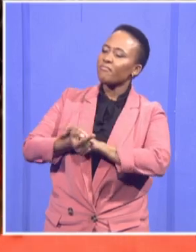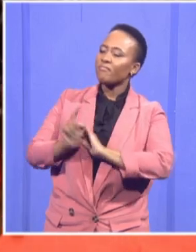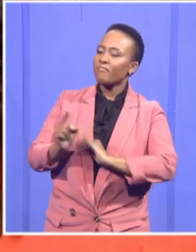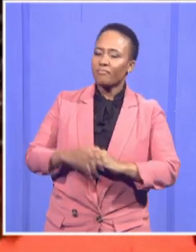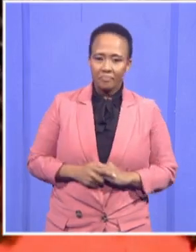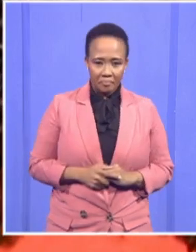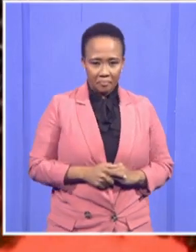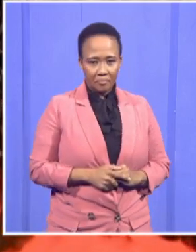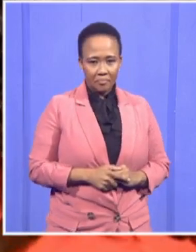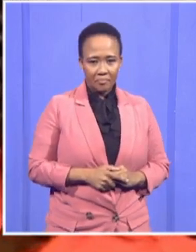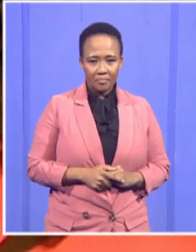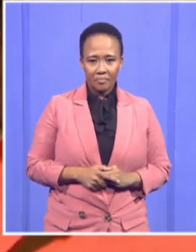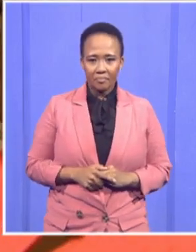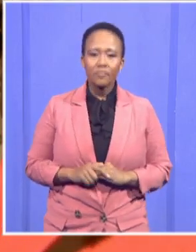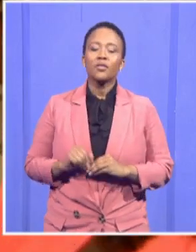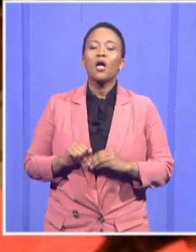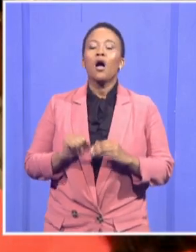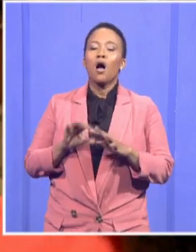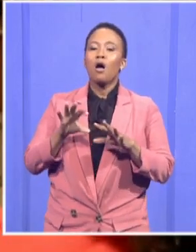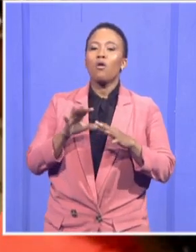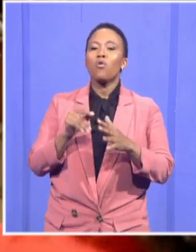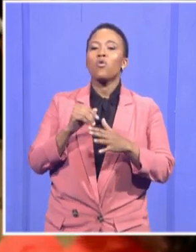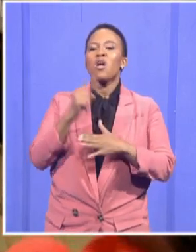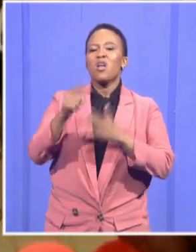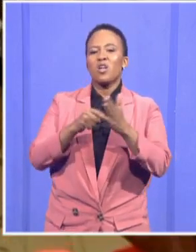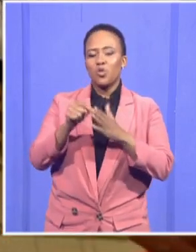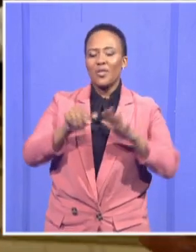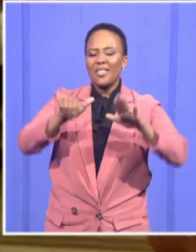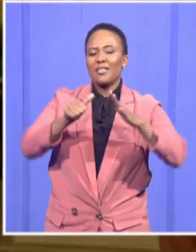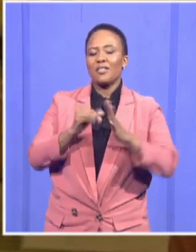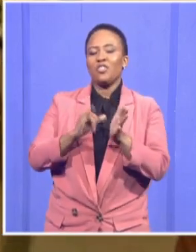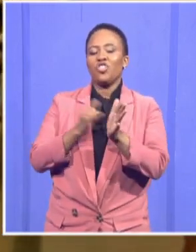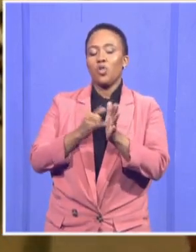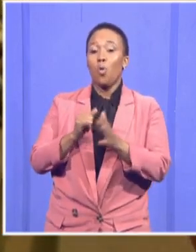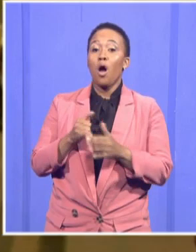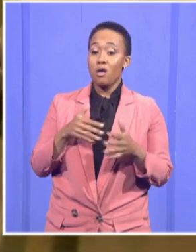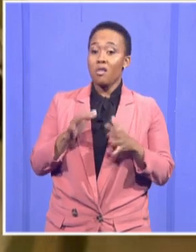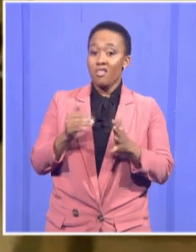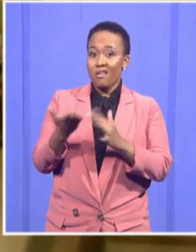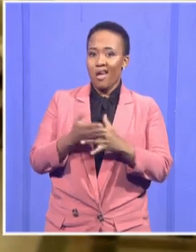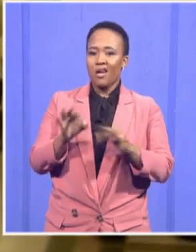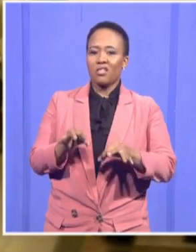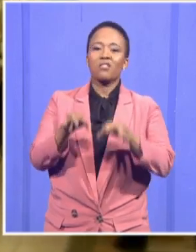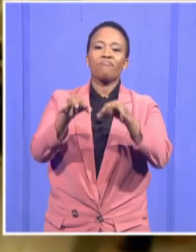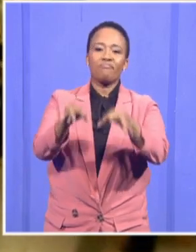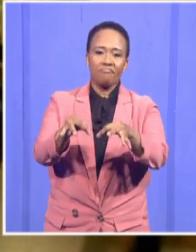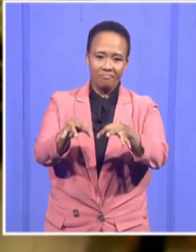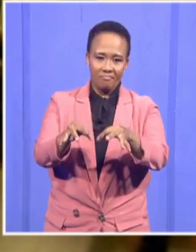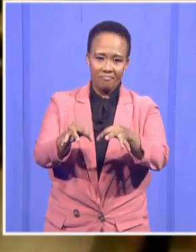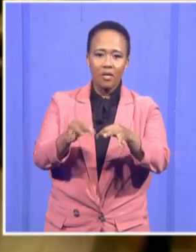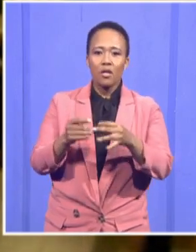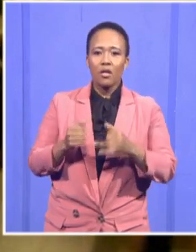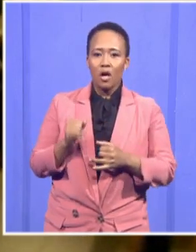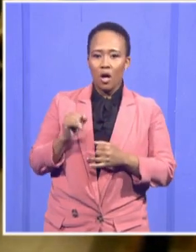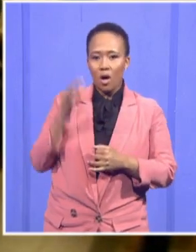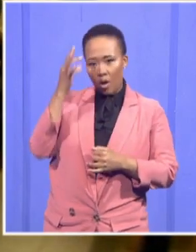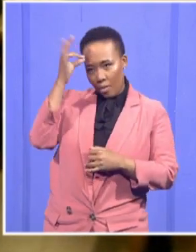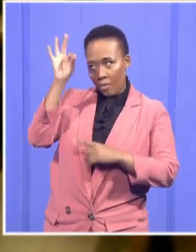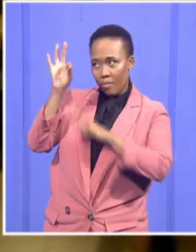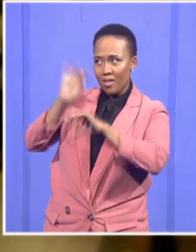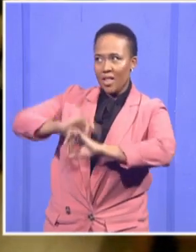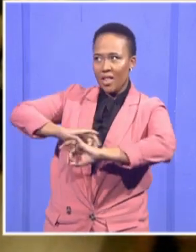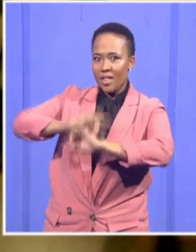was postponed. The matter was postponed until next week, the 16th, as you know, at the instance of the state. It appears the state does not have clear instructions